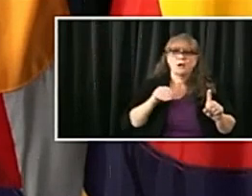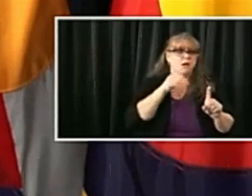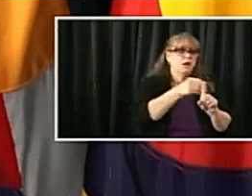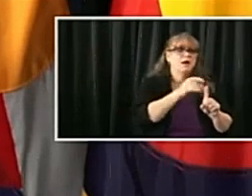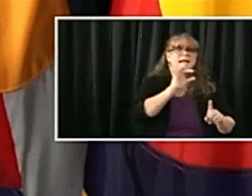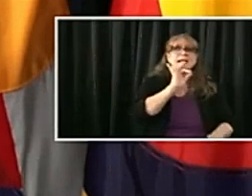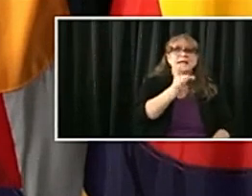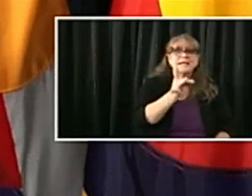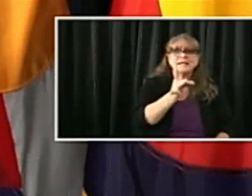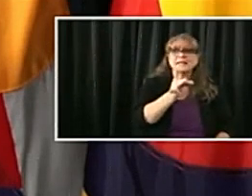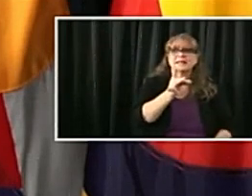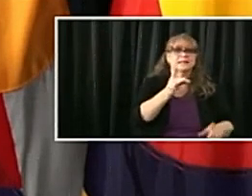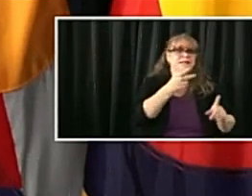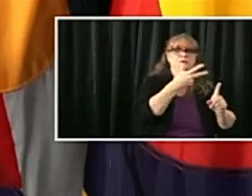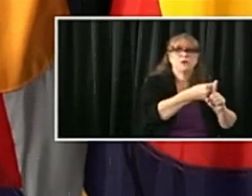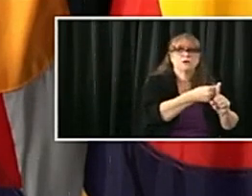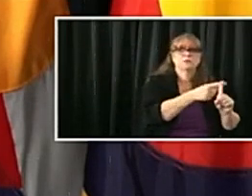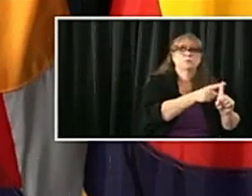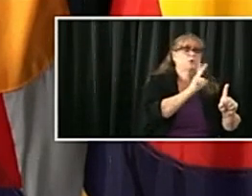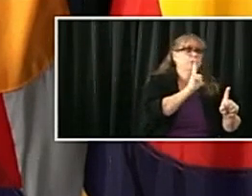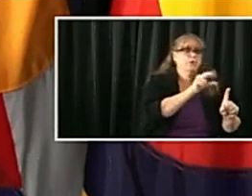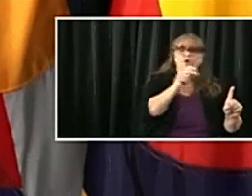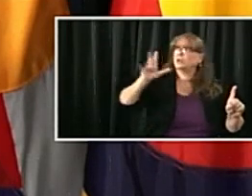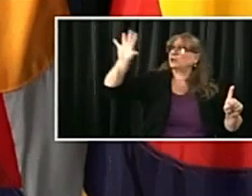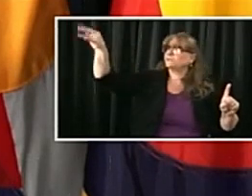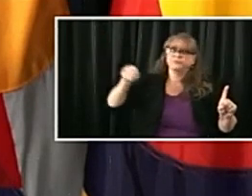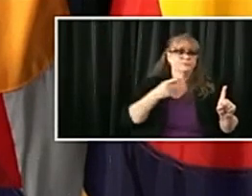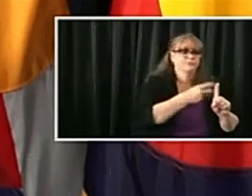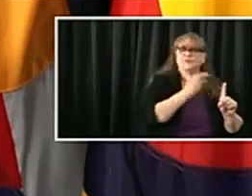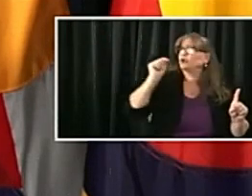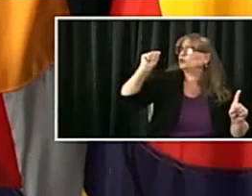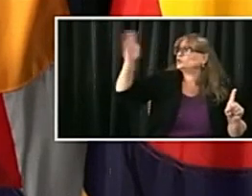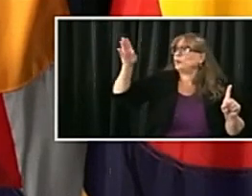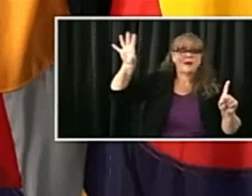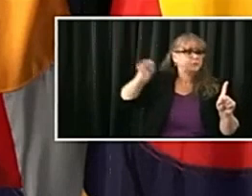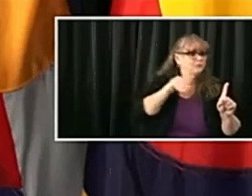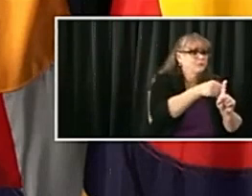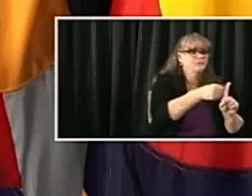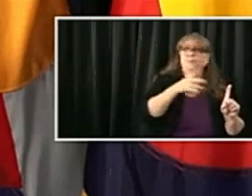and 40s who might have a pre-existing condition. The risk is much higher, far higher,